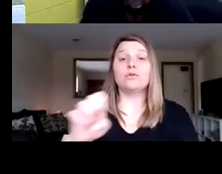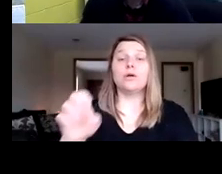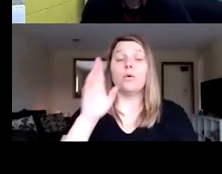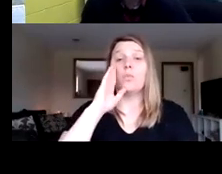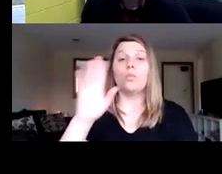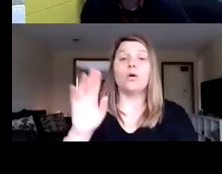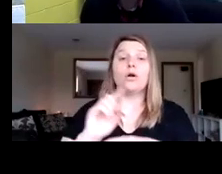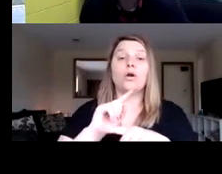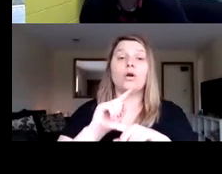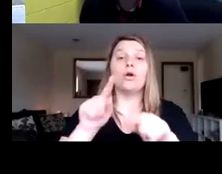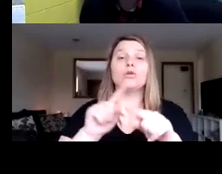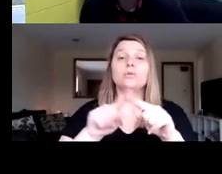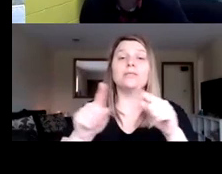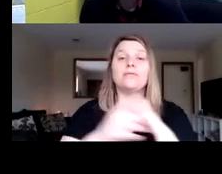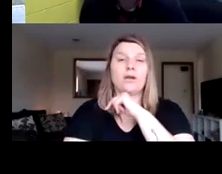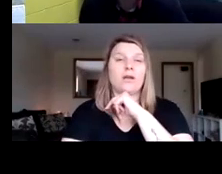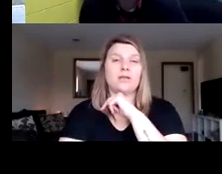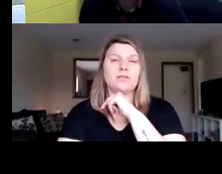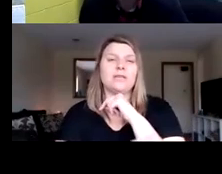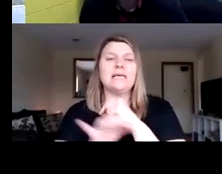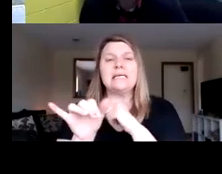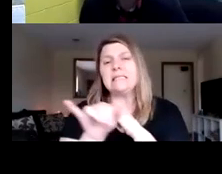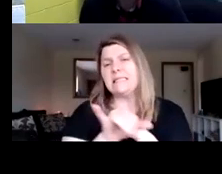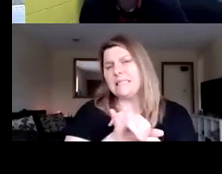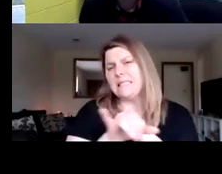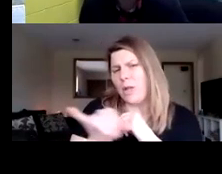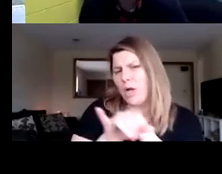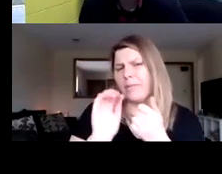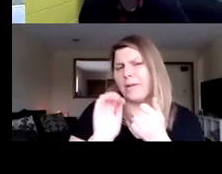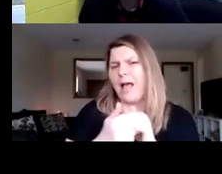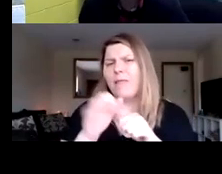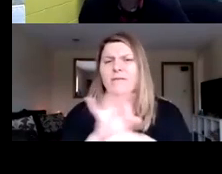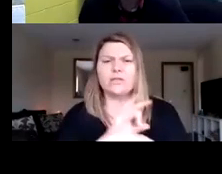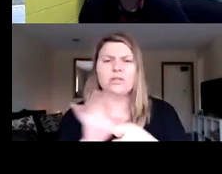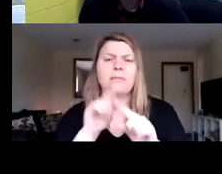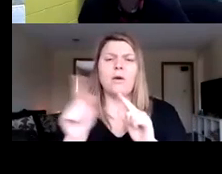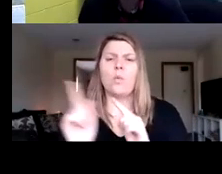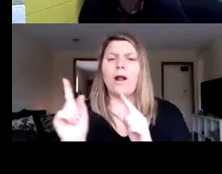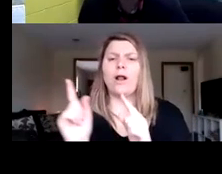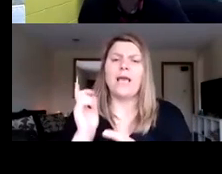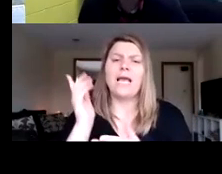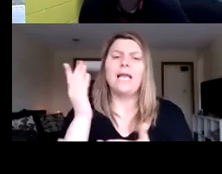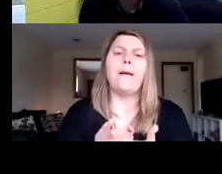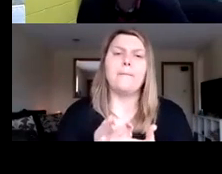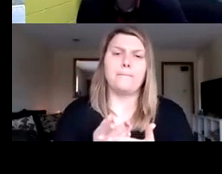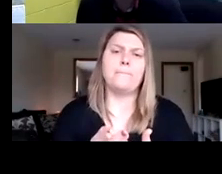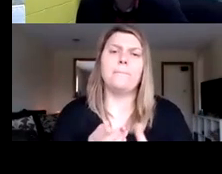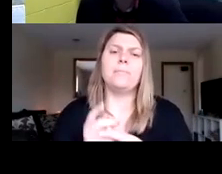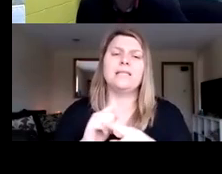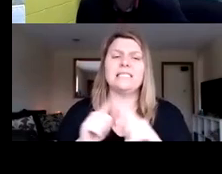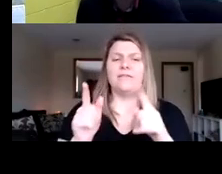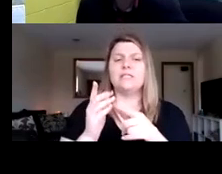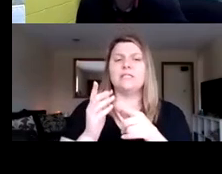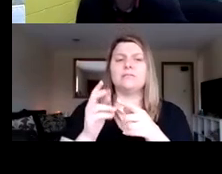different countries. So it's kind of they're similar in how they function, but where they actually end up is the difference between